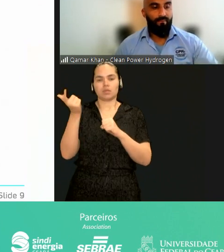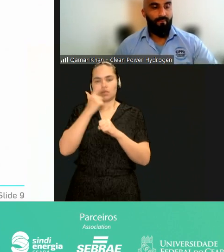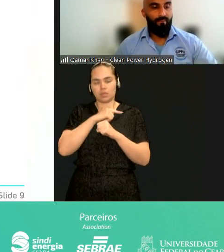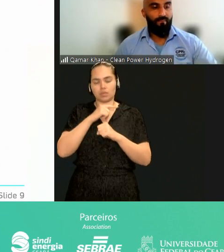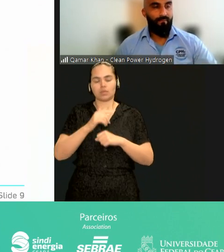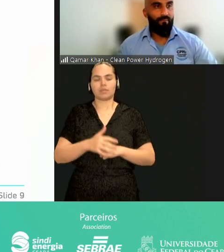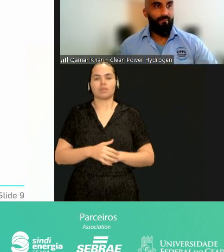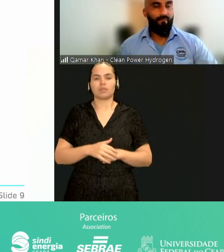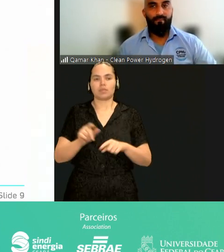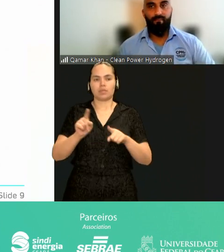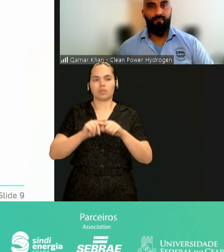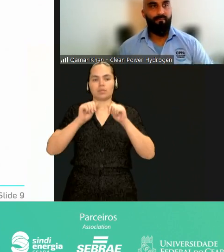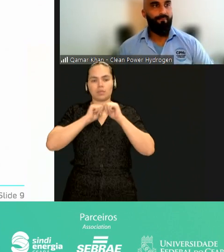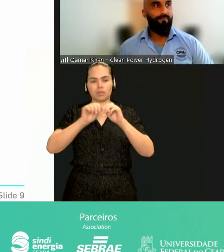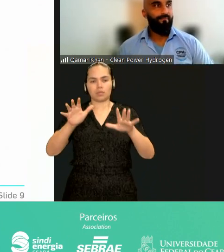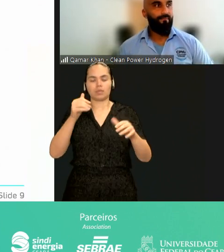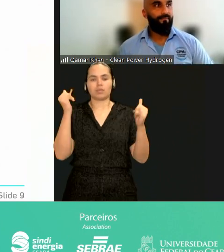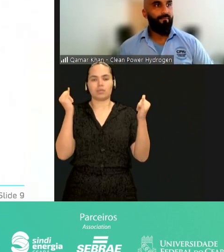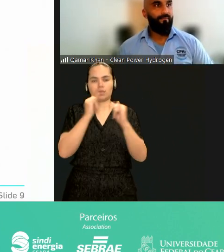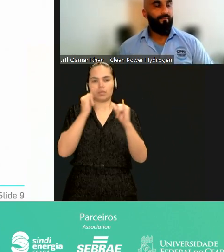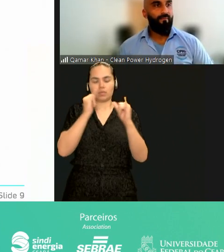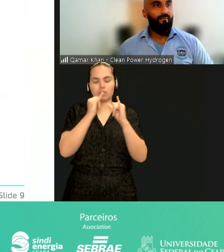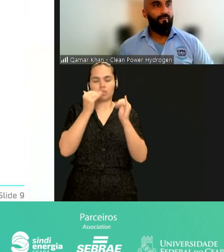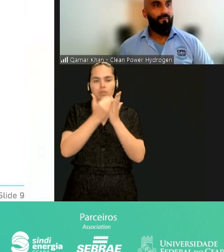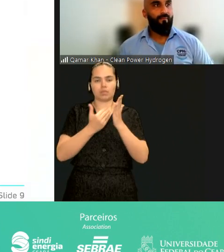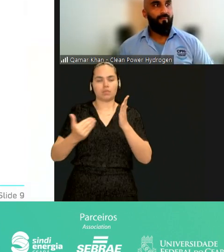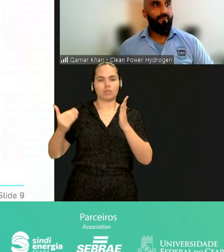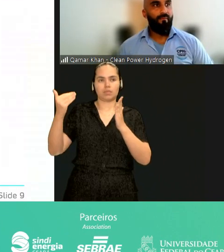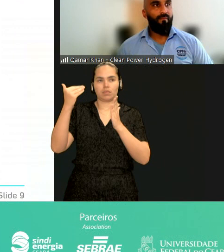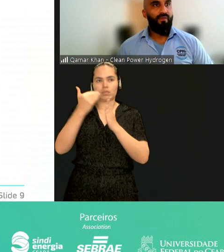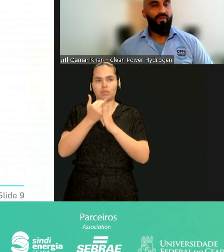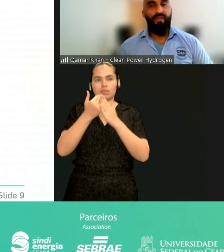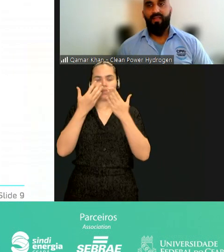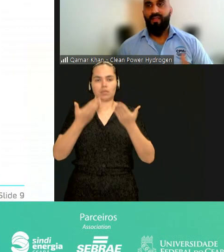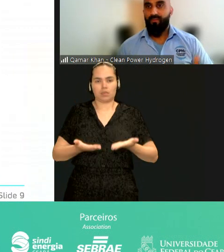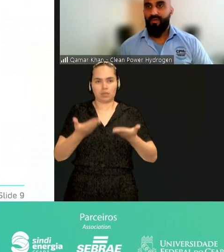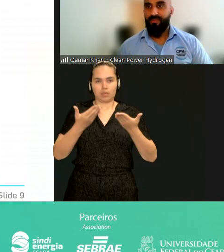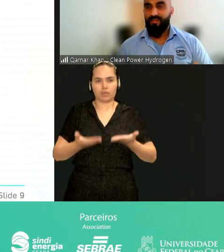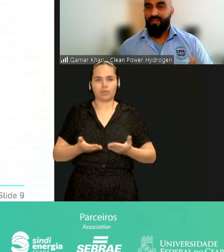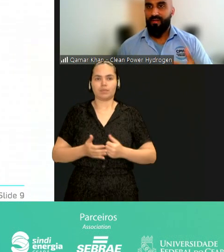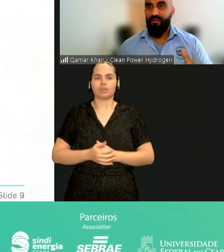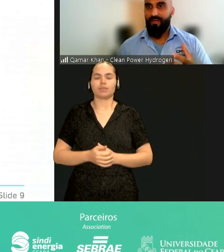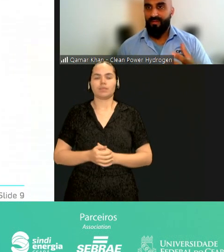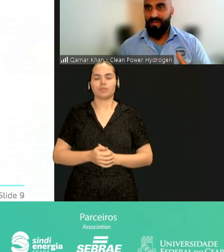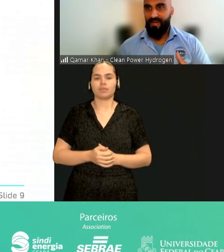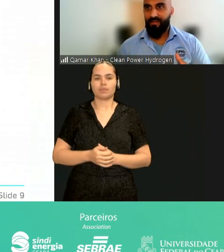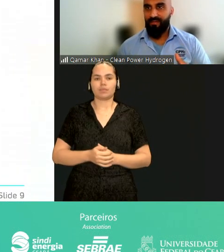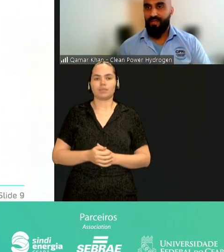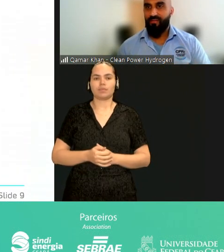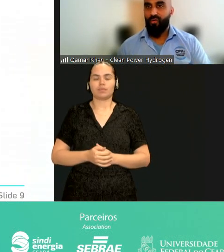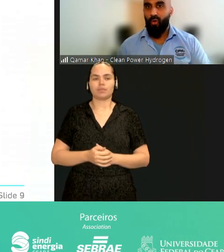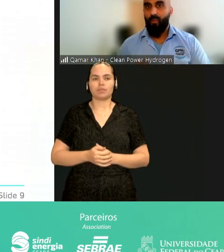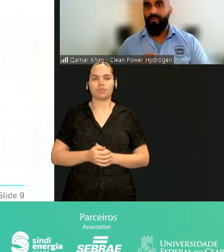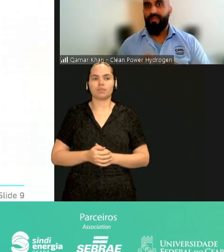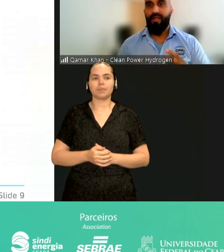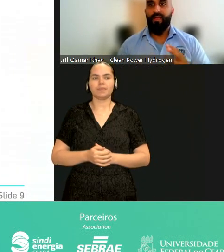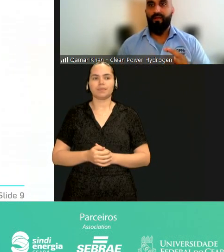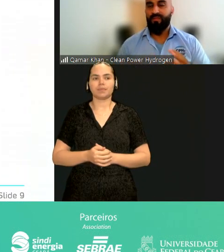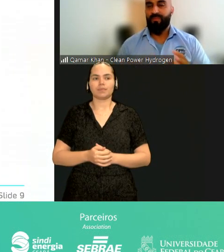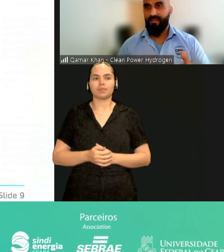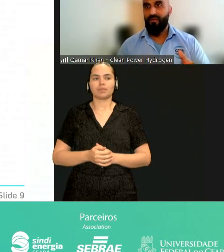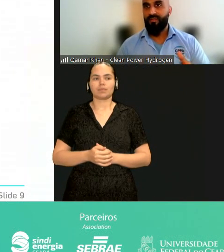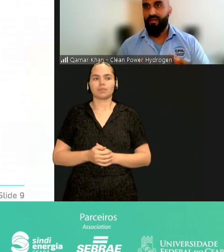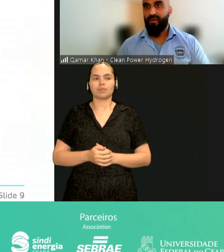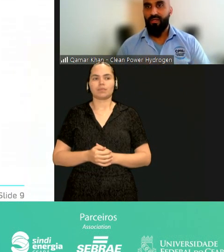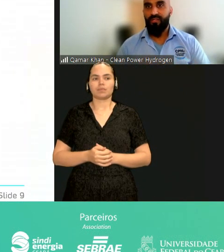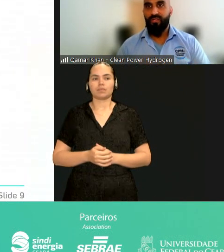cph2.com. Para uma transição energética mais suave. So that kind of brings me to the end of that technical side. So hopefully that kind of